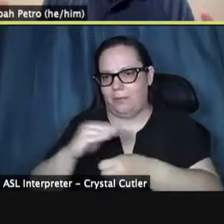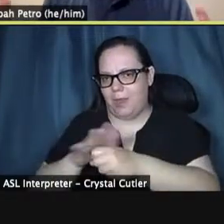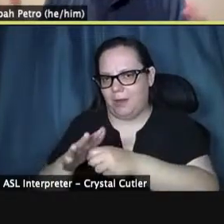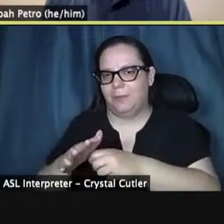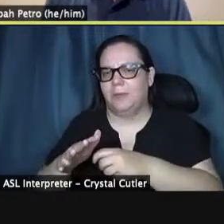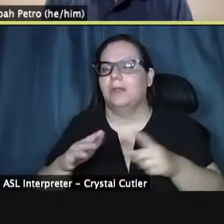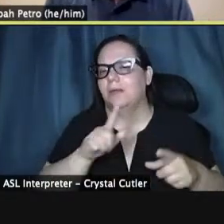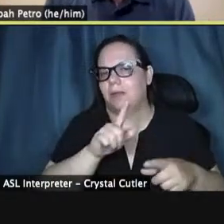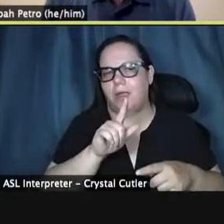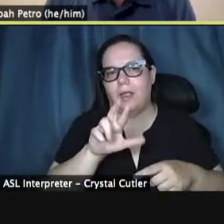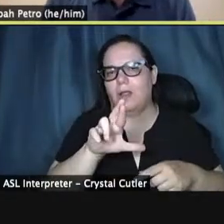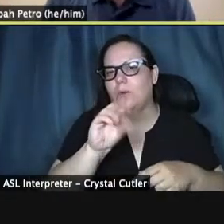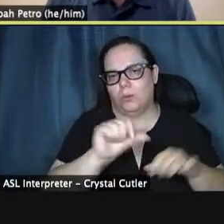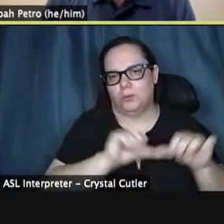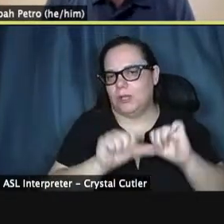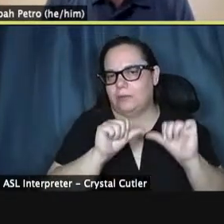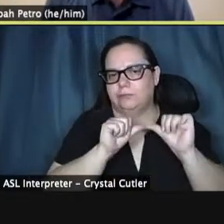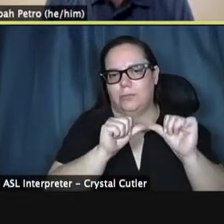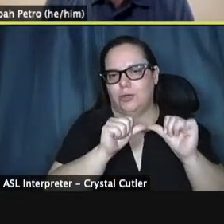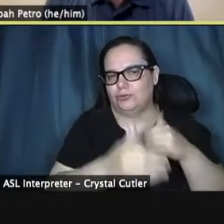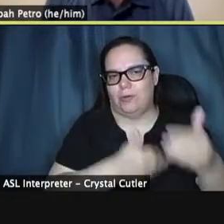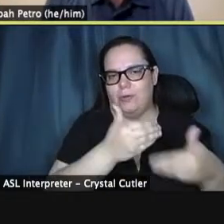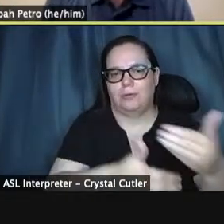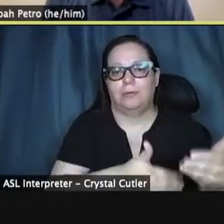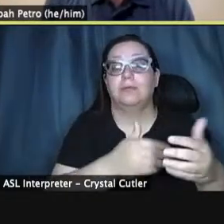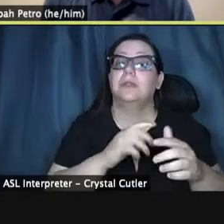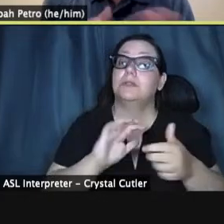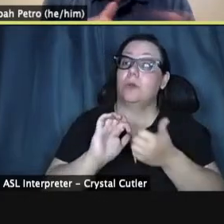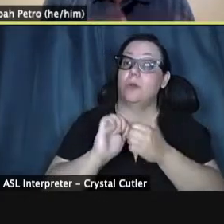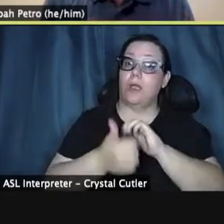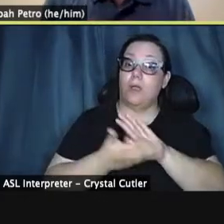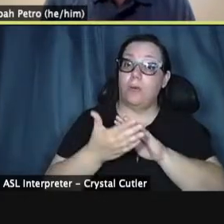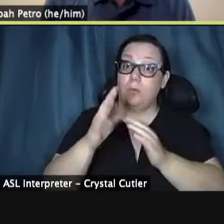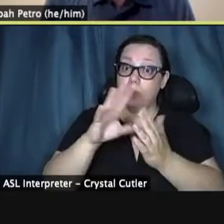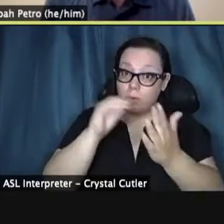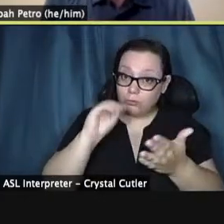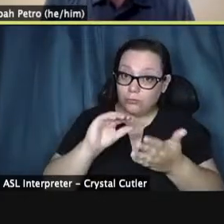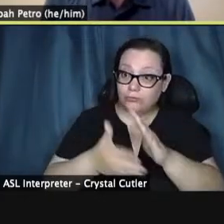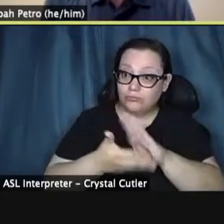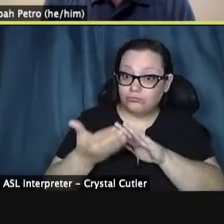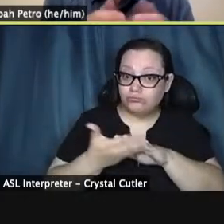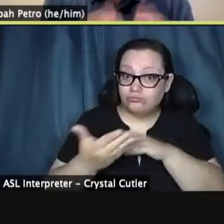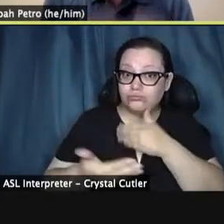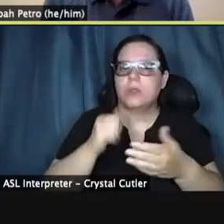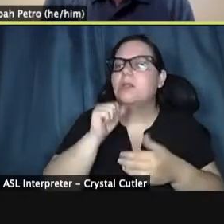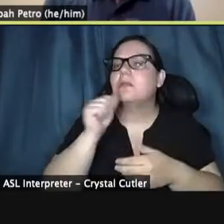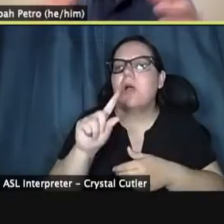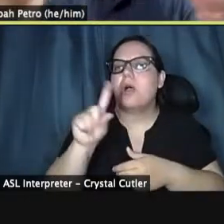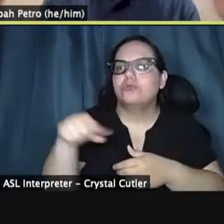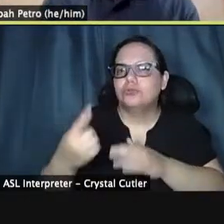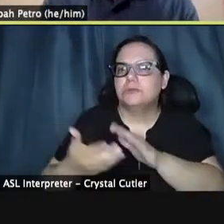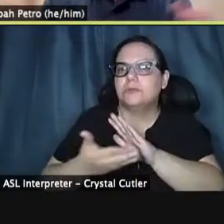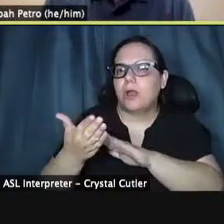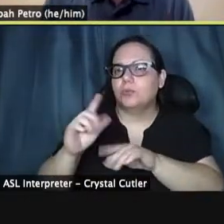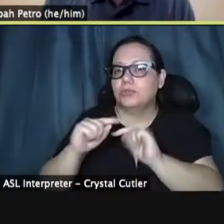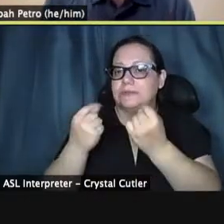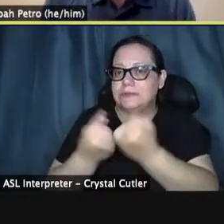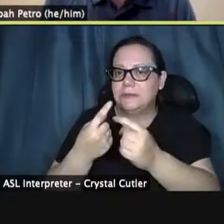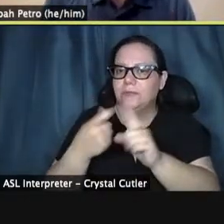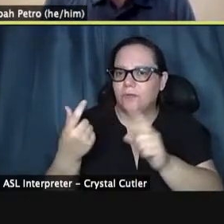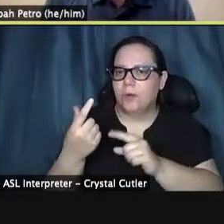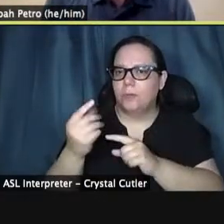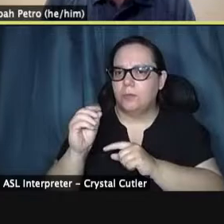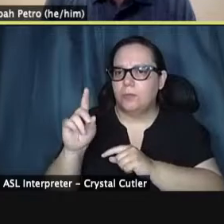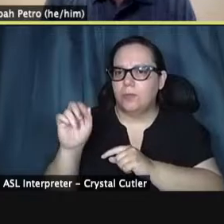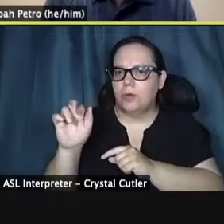how we operate the spacecraft during a pandemic is that, you know, it's not just the operations team at Goddard or the science team scattered